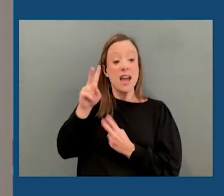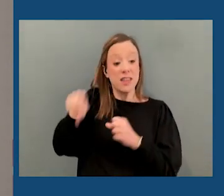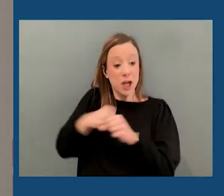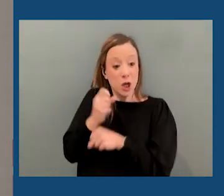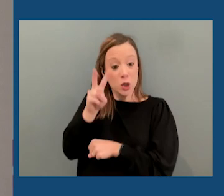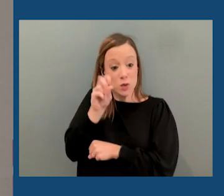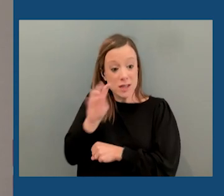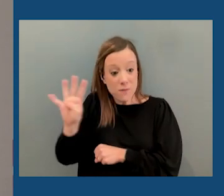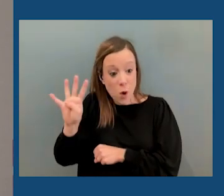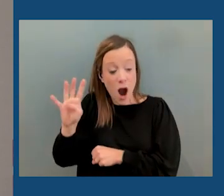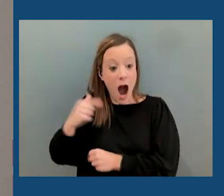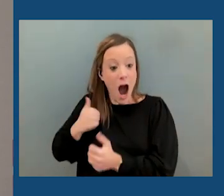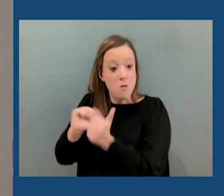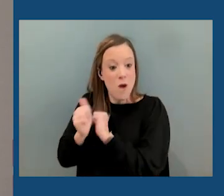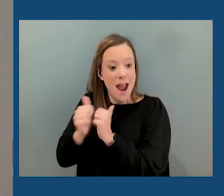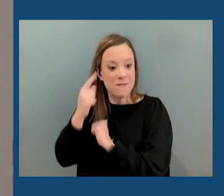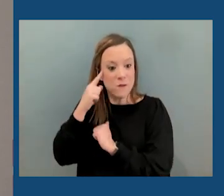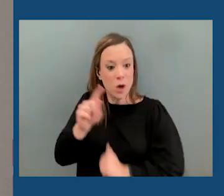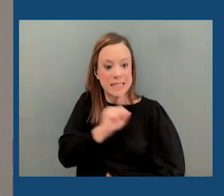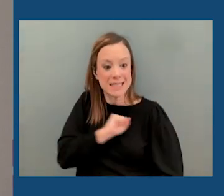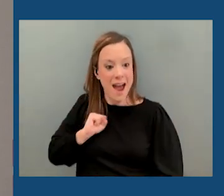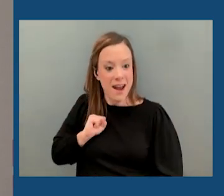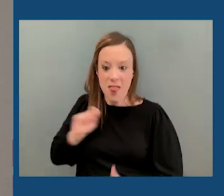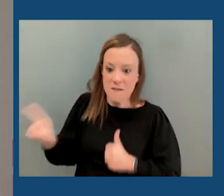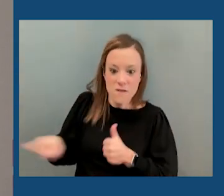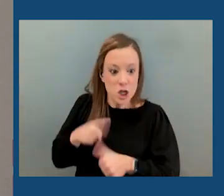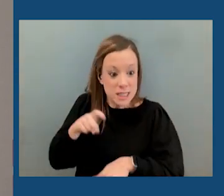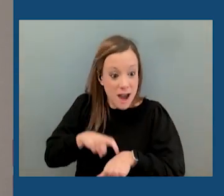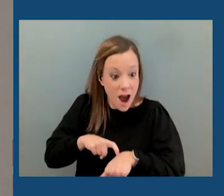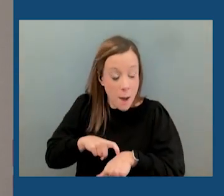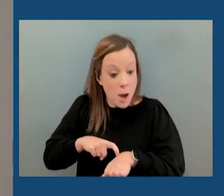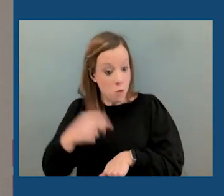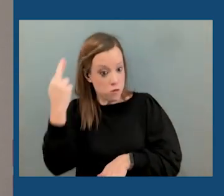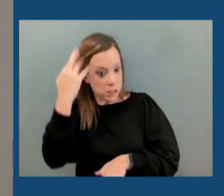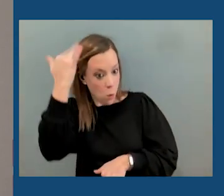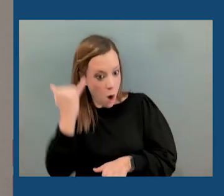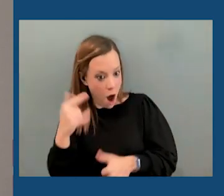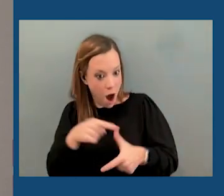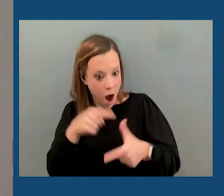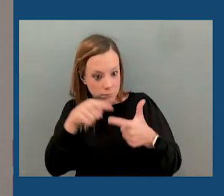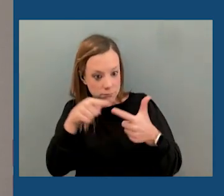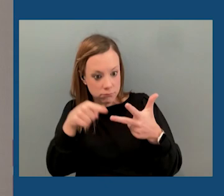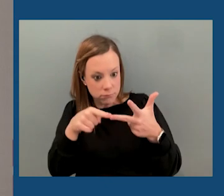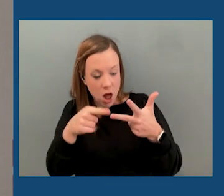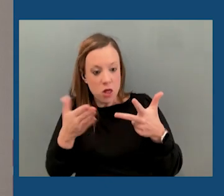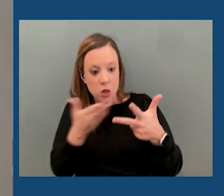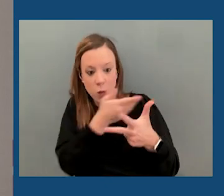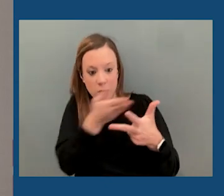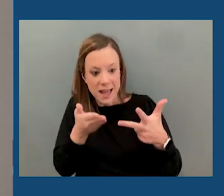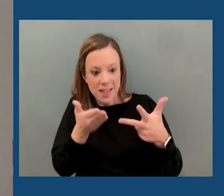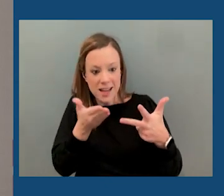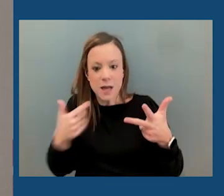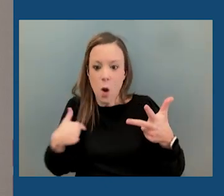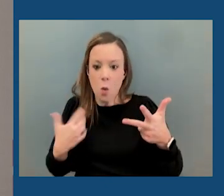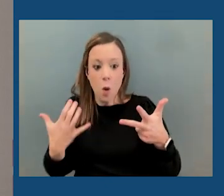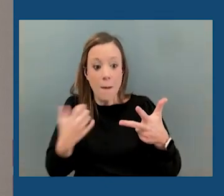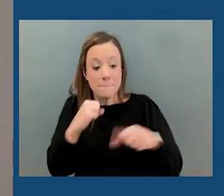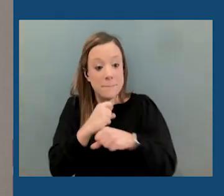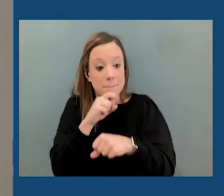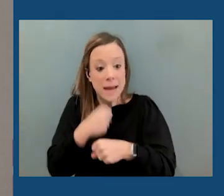time because of three things. I wanted to make sure New York codified Roe v. Wade. That was